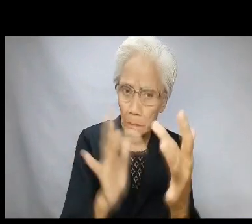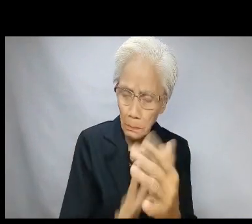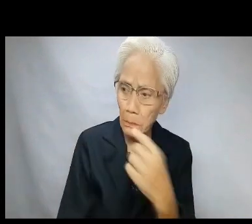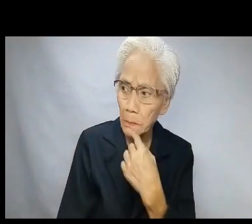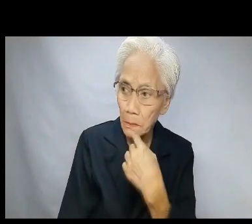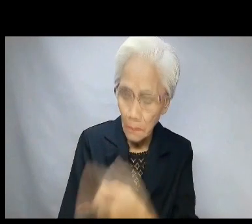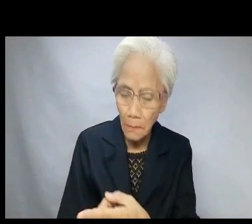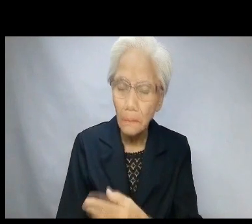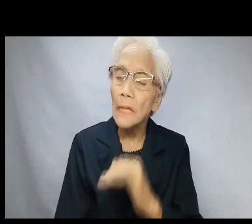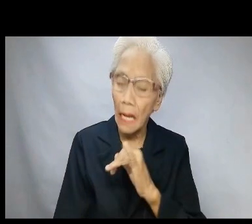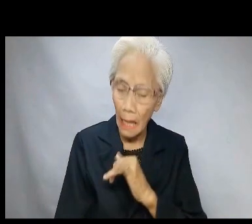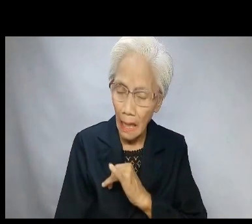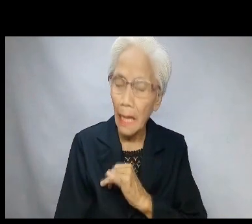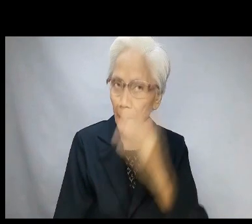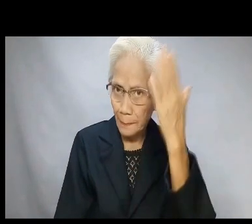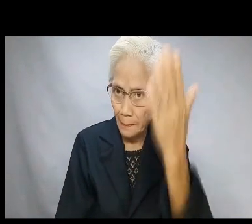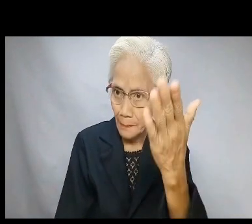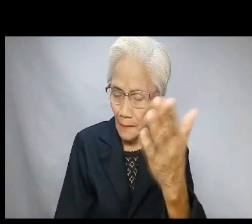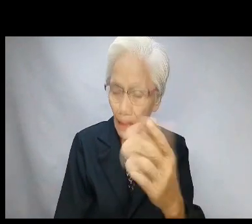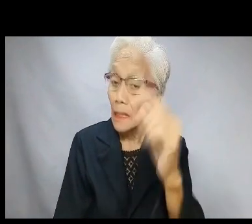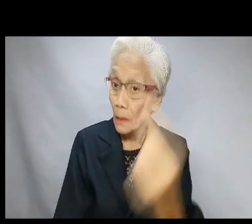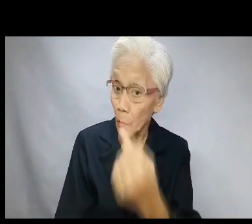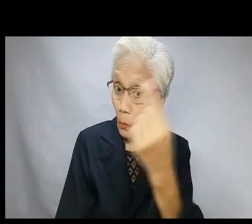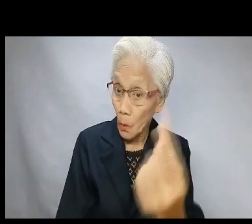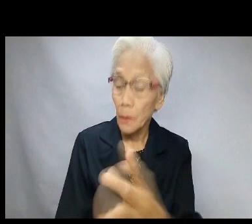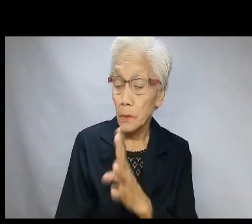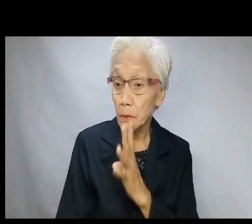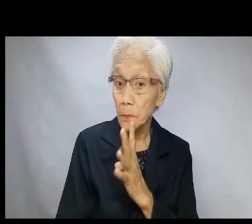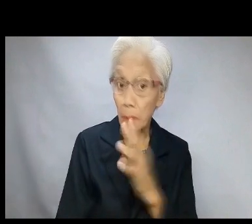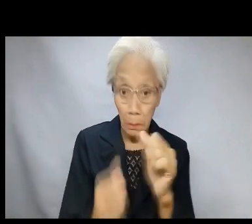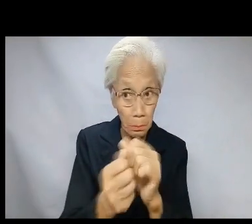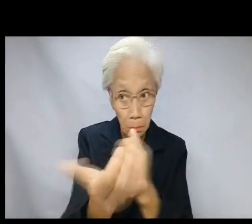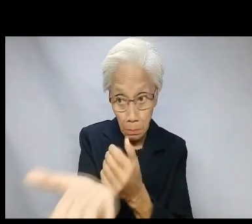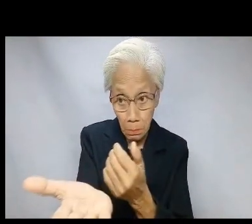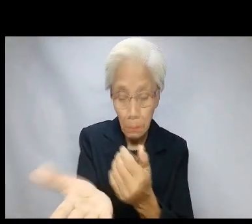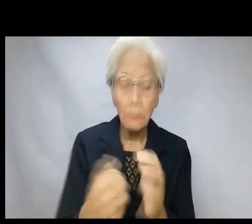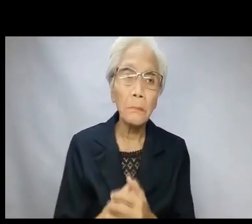her, "I am he, the one who is speaking with you."